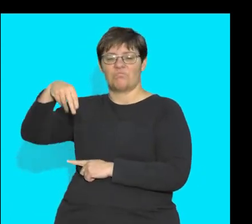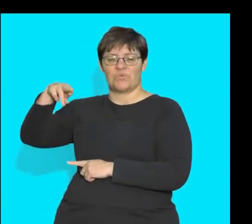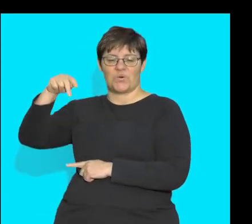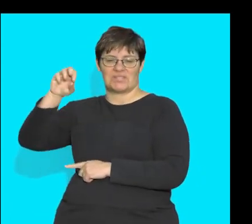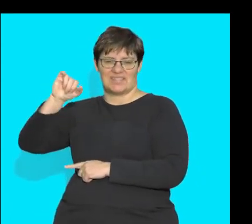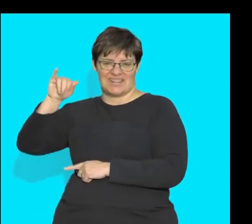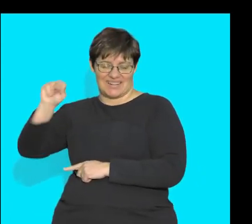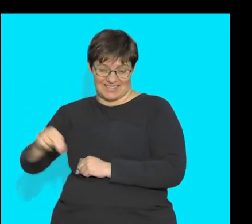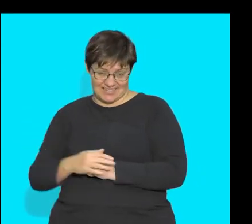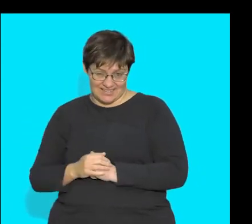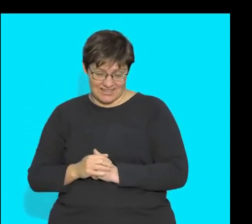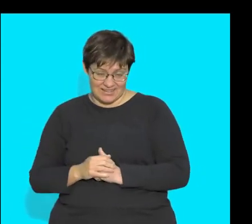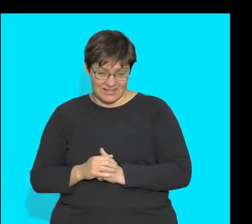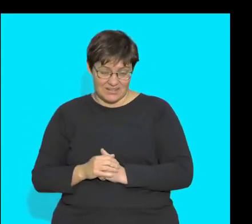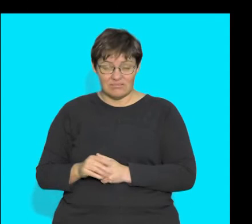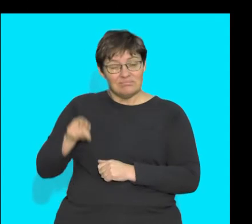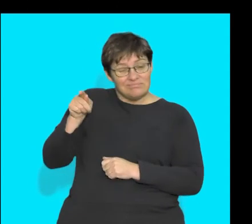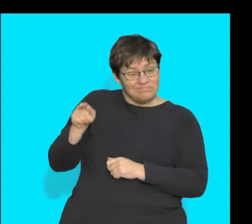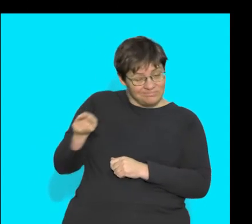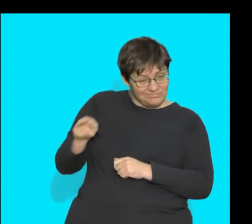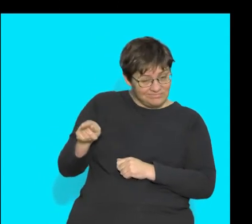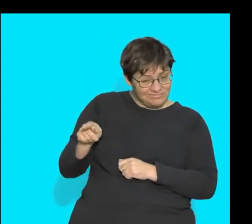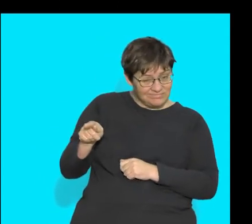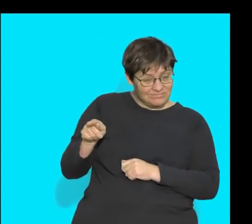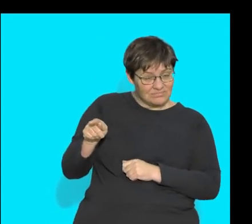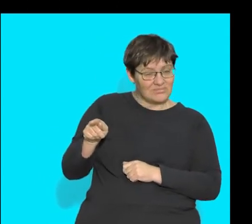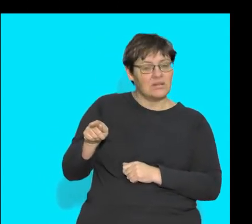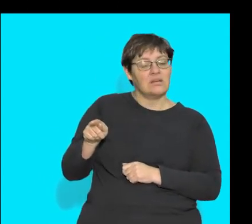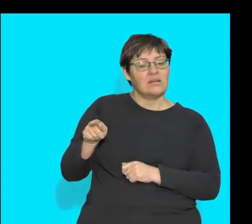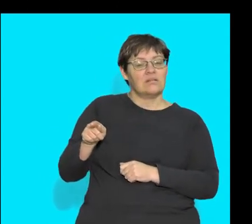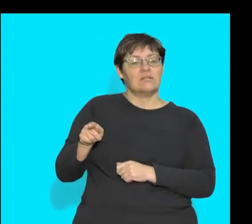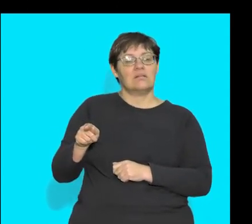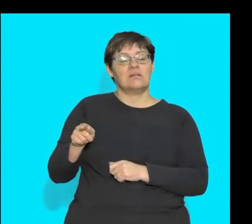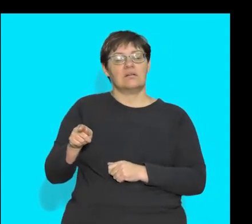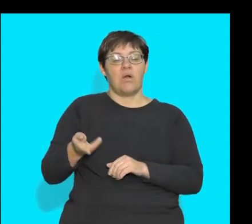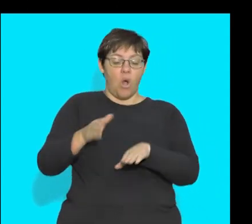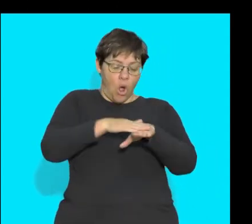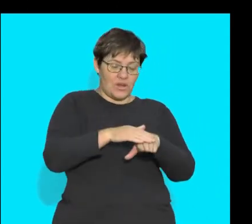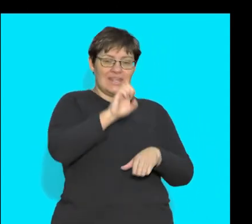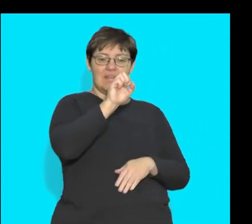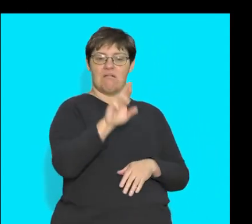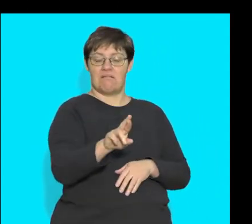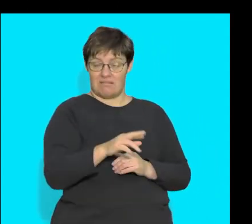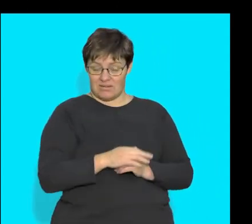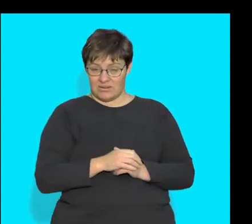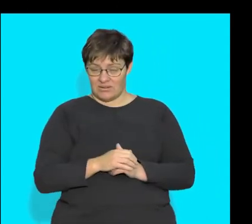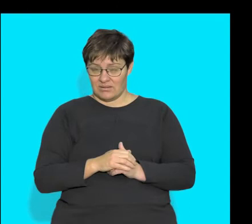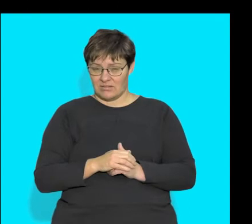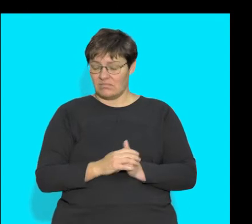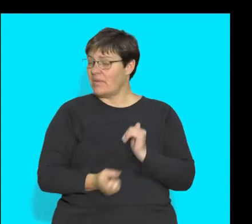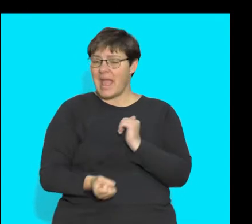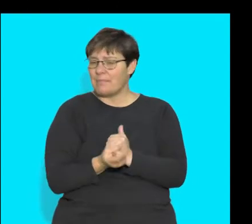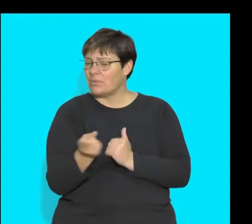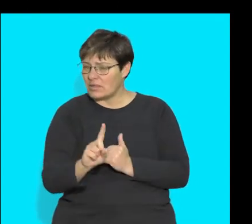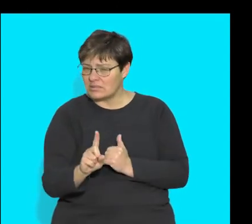Okay? And what happens is these ribosomes are on the endoplasmic reticulum. What can